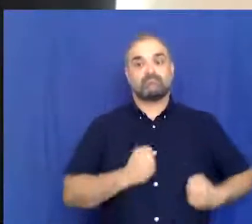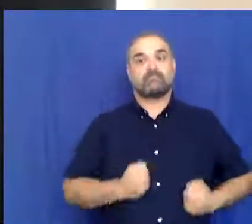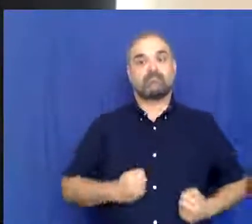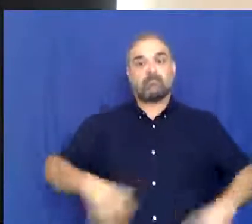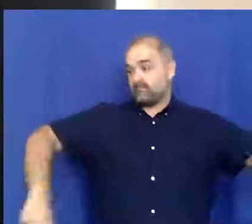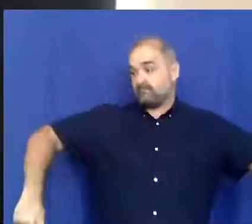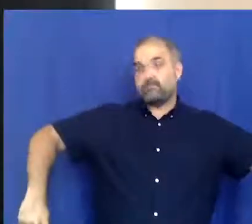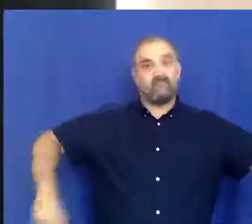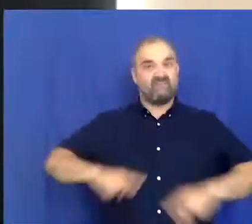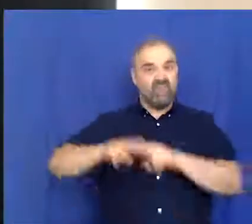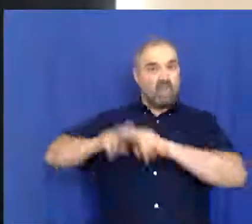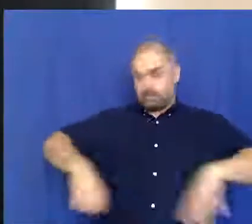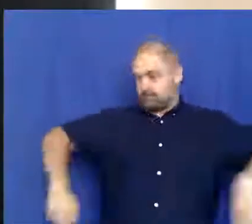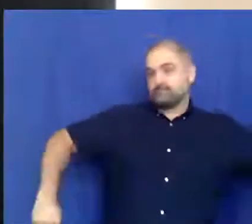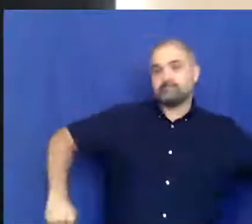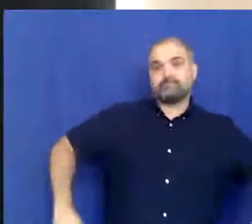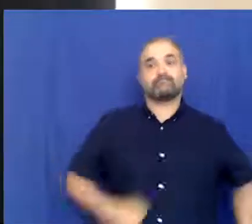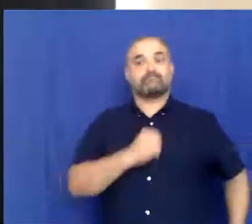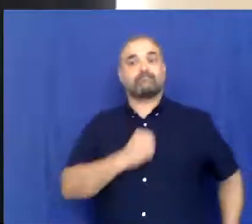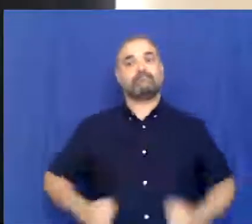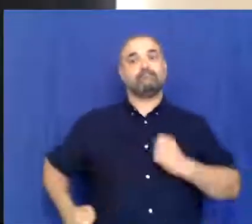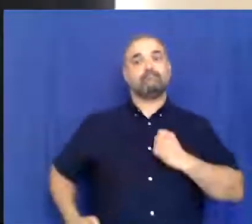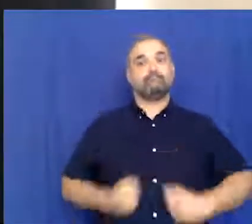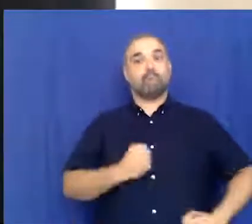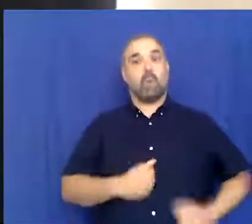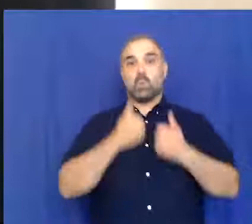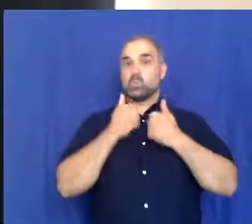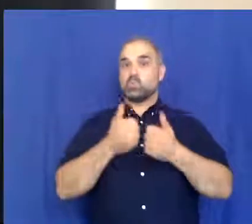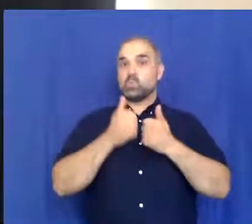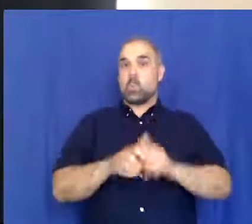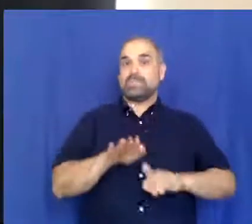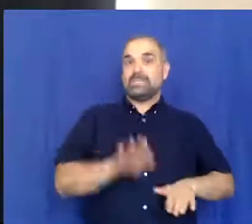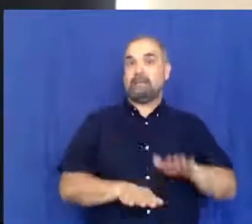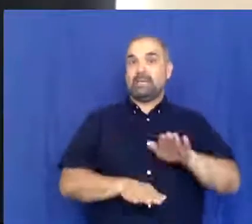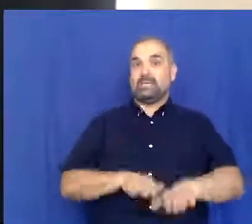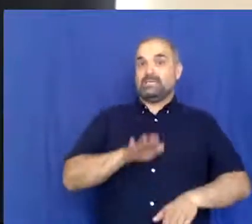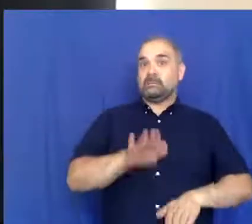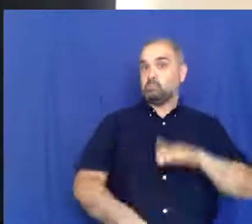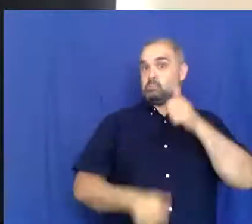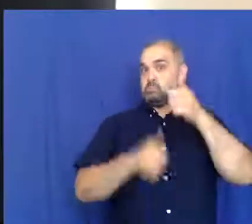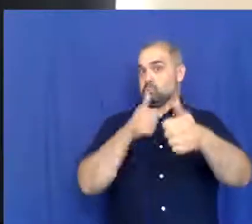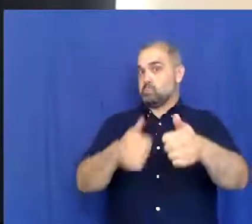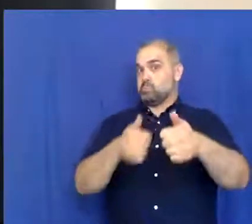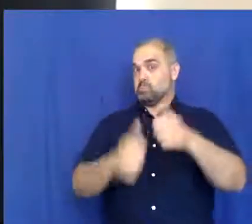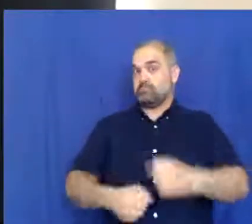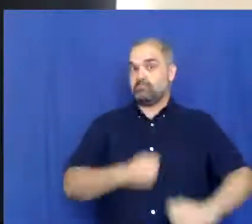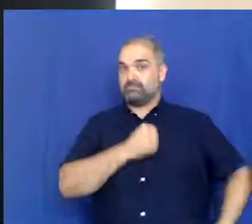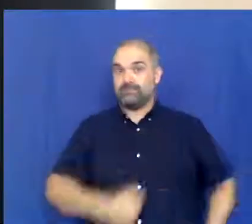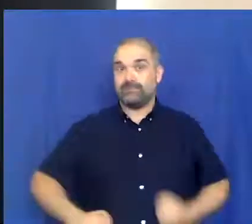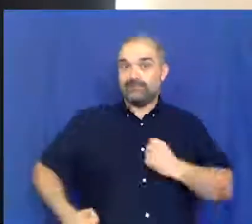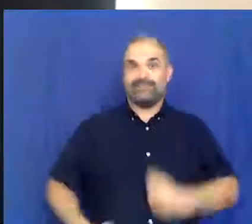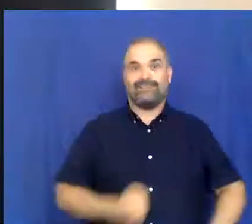Round we go. Hold hands with your family. Very good for stepping in time with the music.